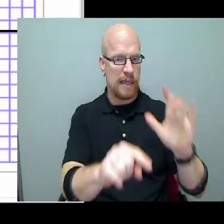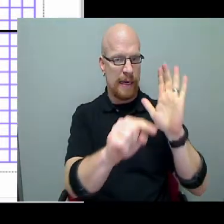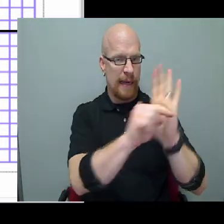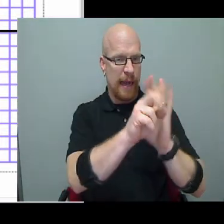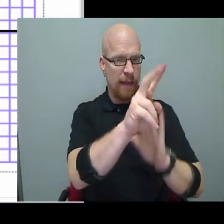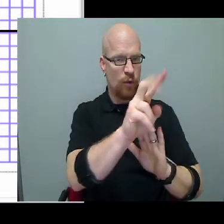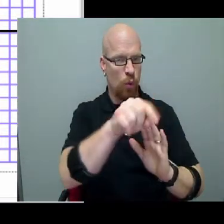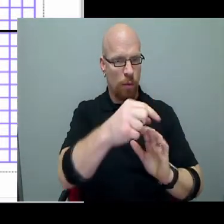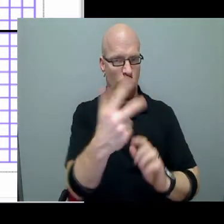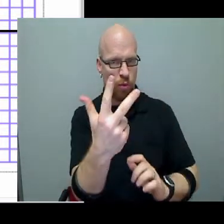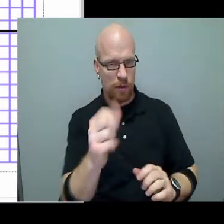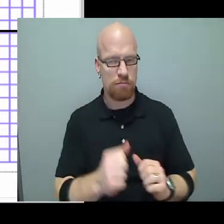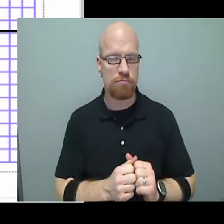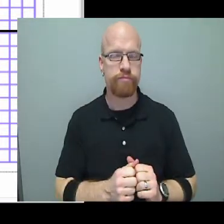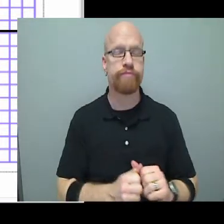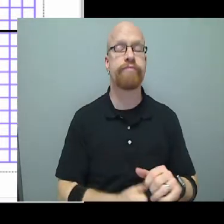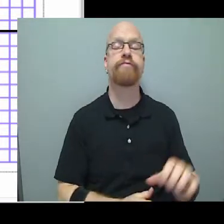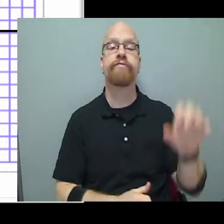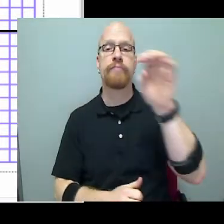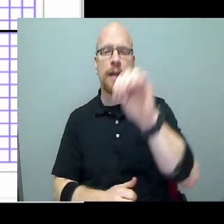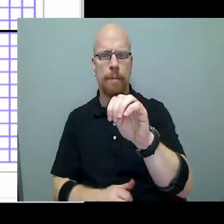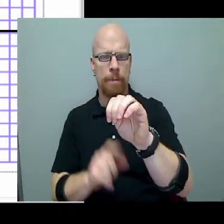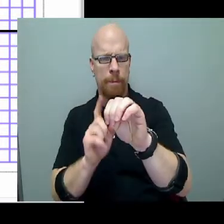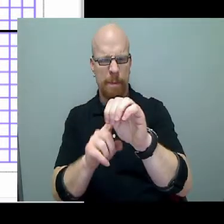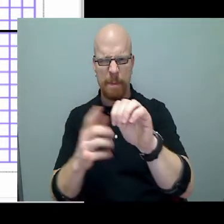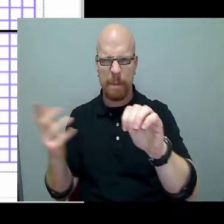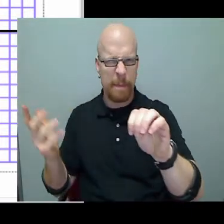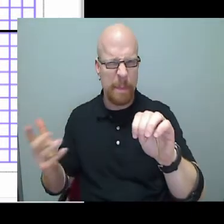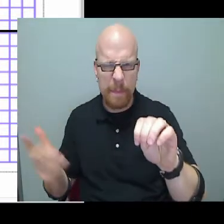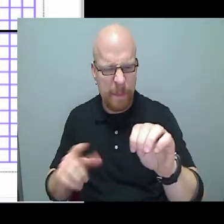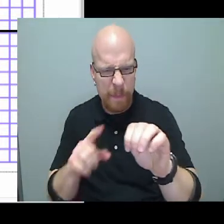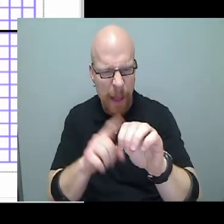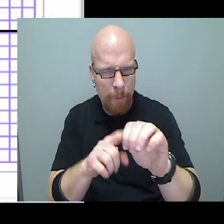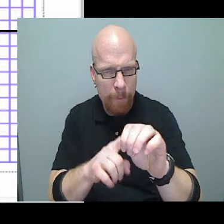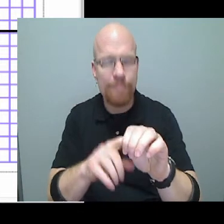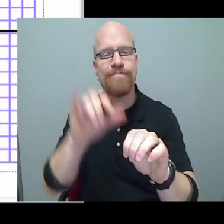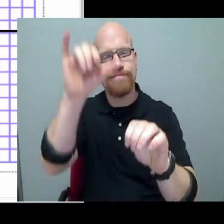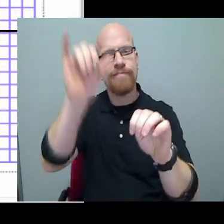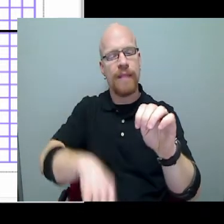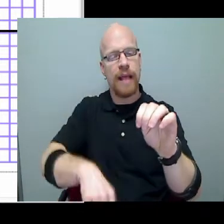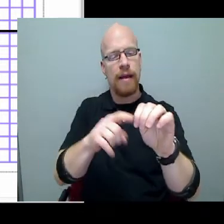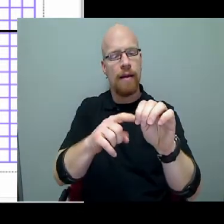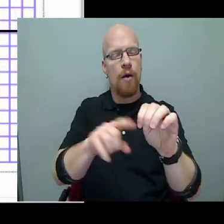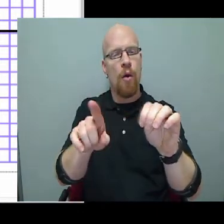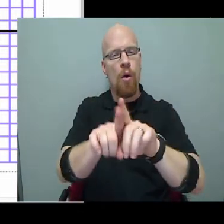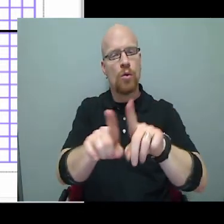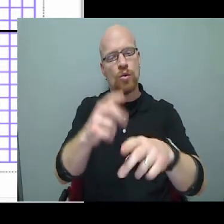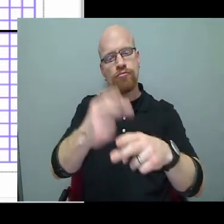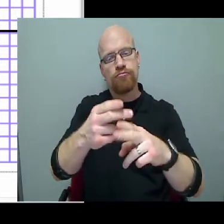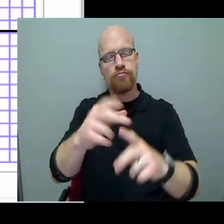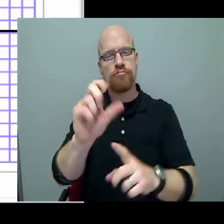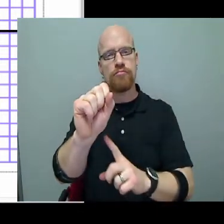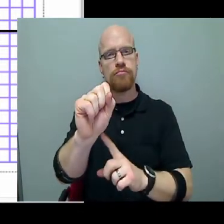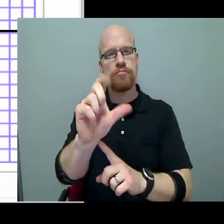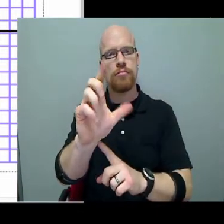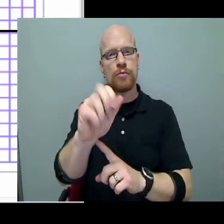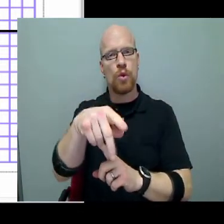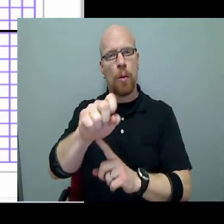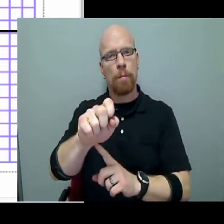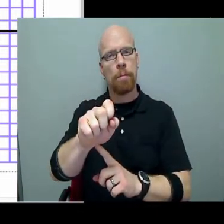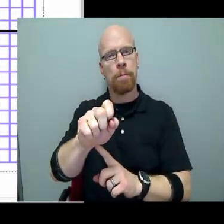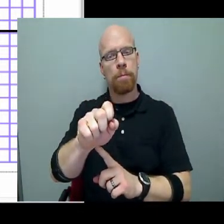-2, 3. And then I've given you this m term. What does m mean? M is the slope.